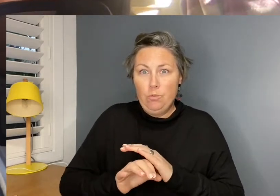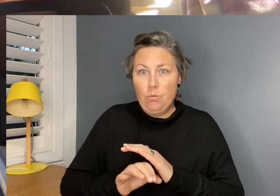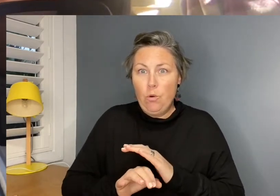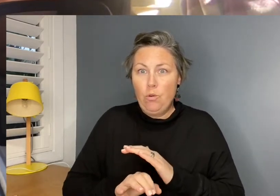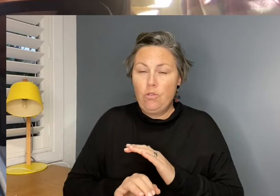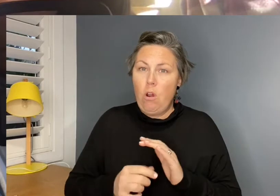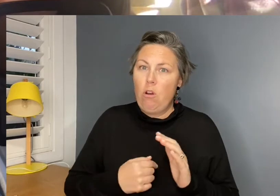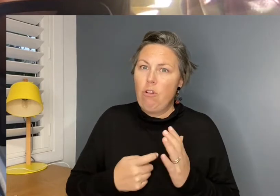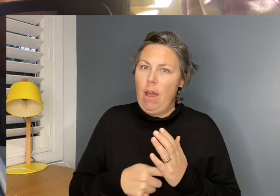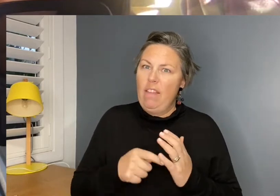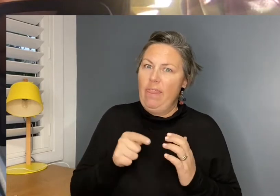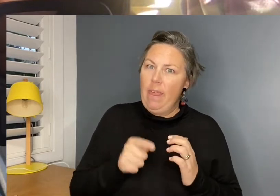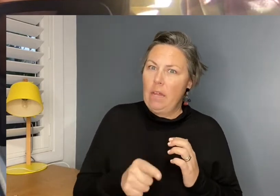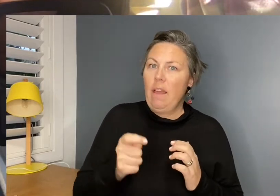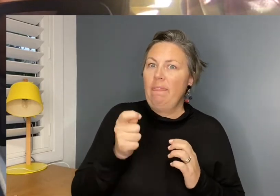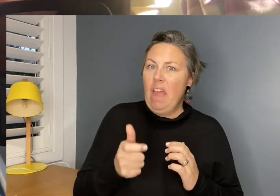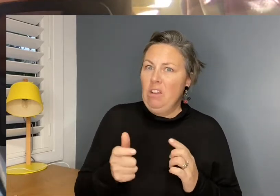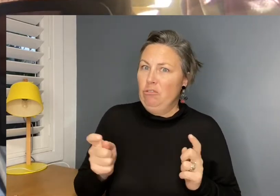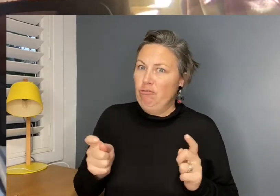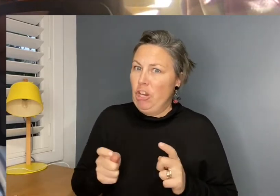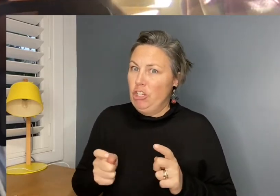feeling compared to the contractions. Okay.